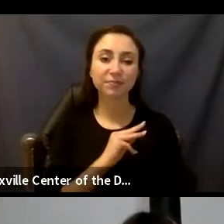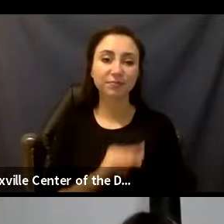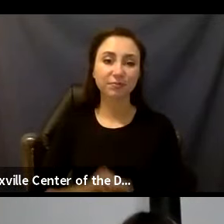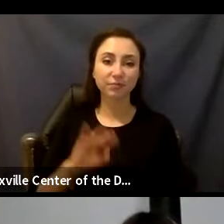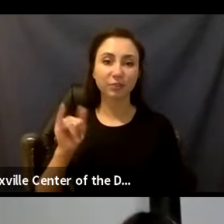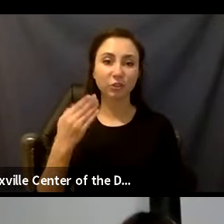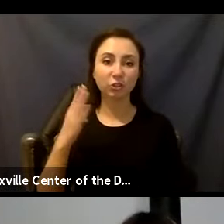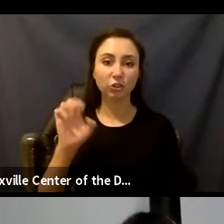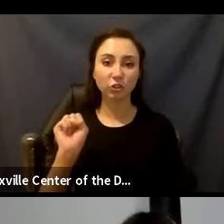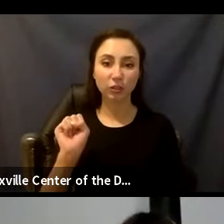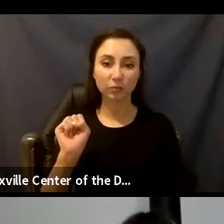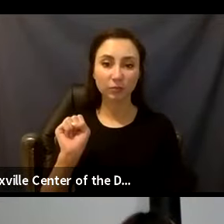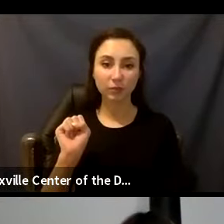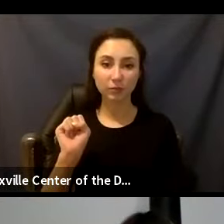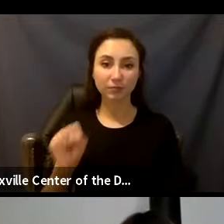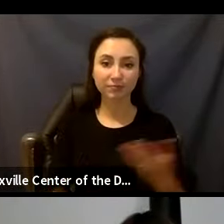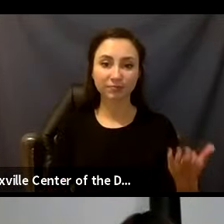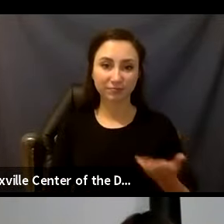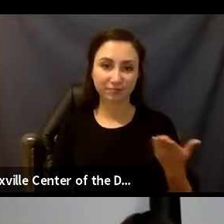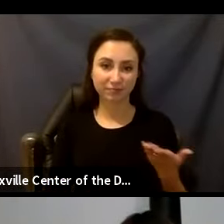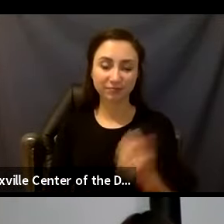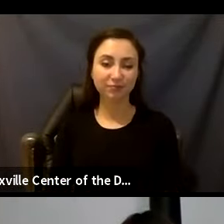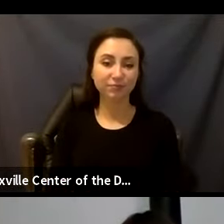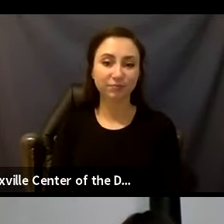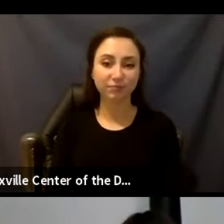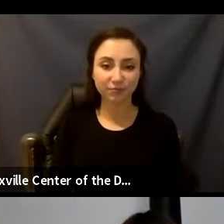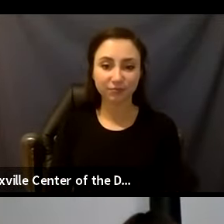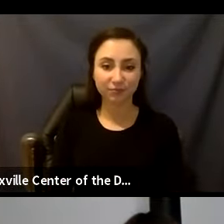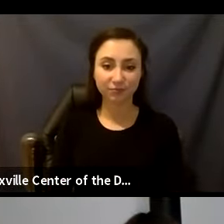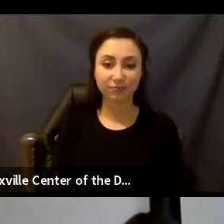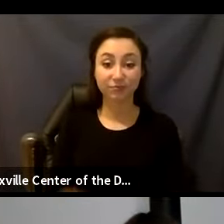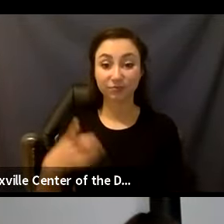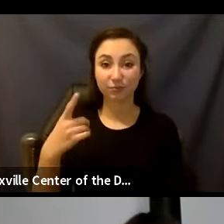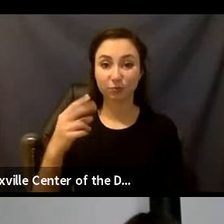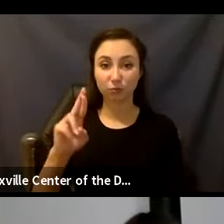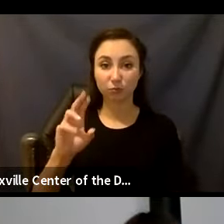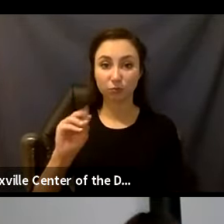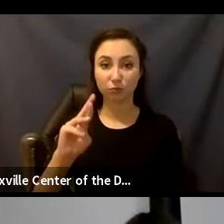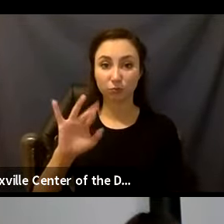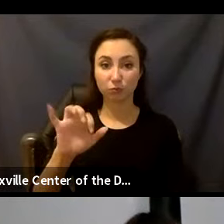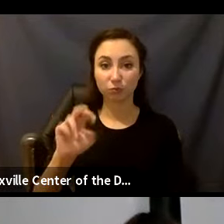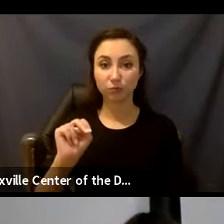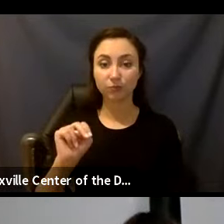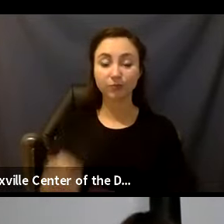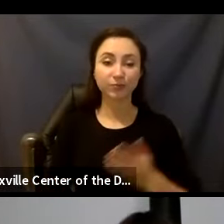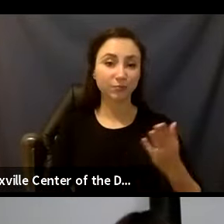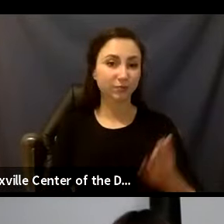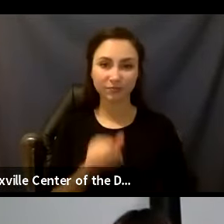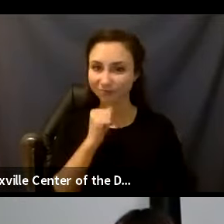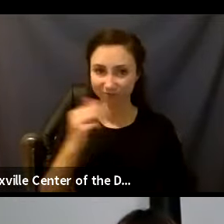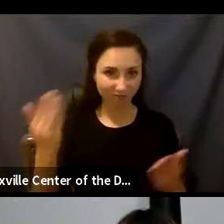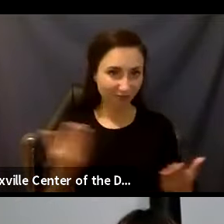Jacobs. Here. Dr. O'Brien, I believe, is not here.